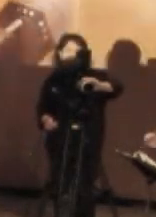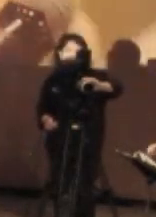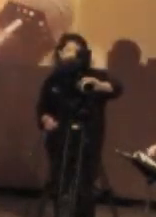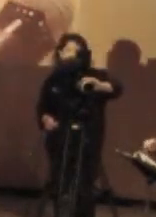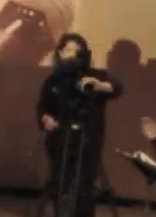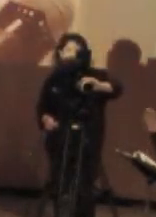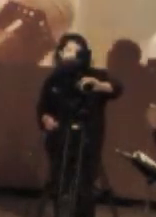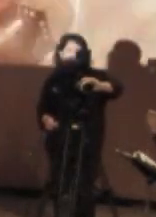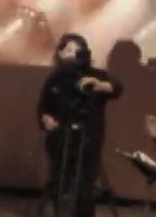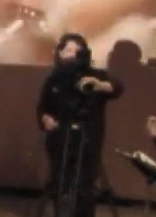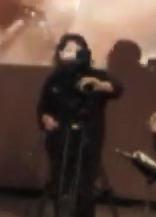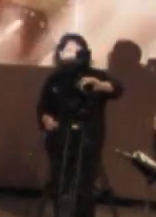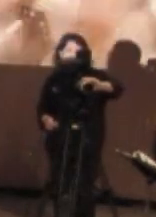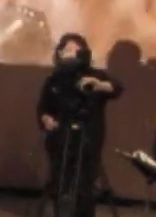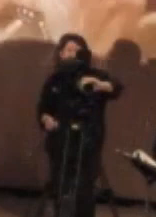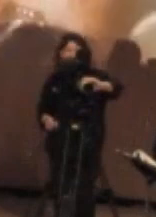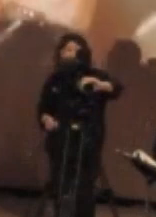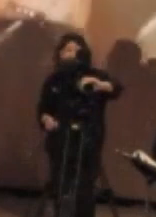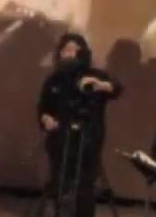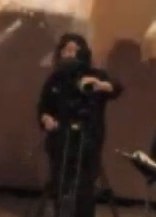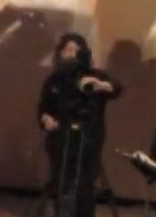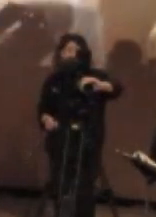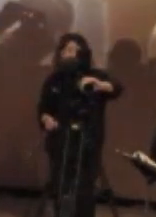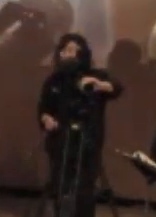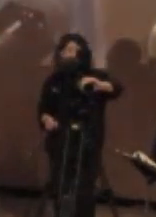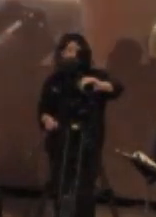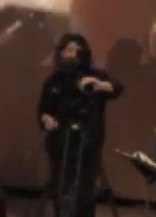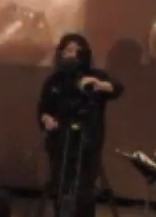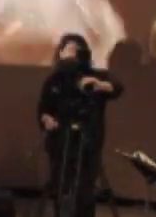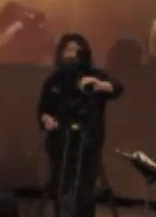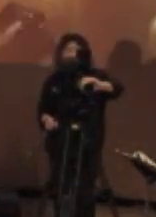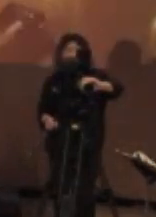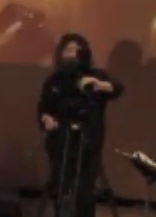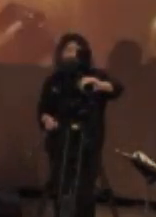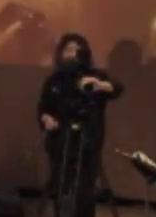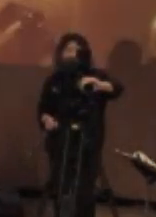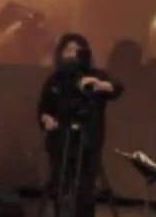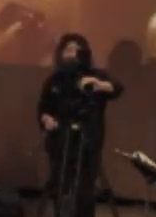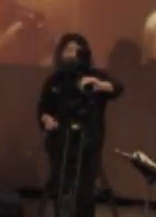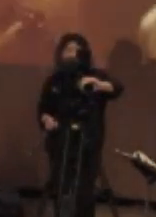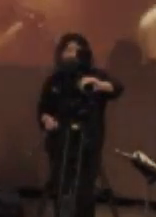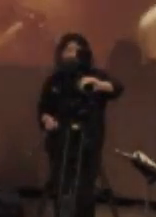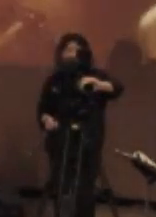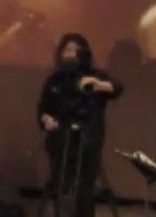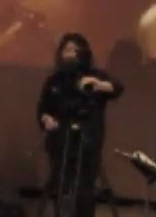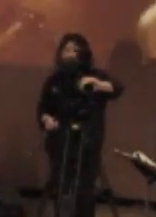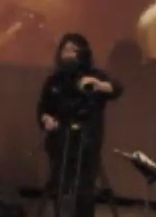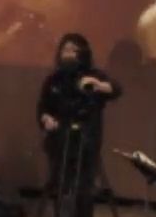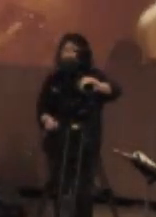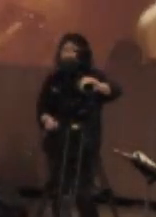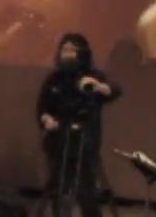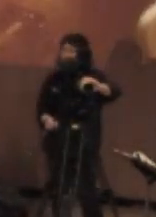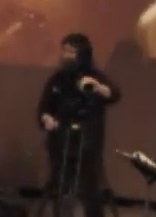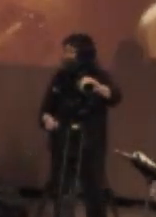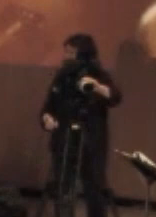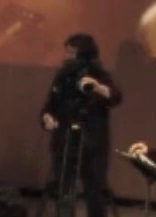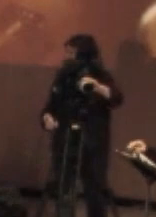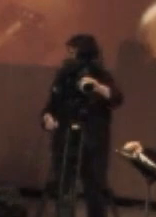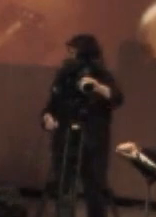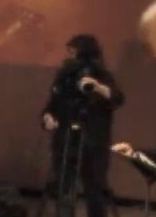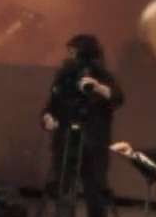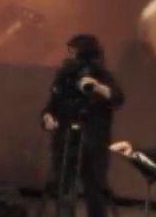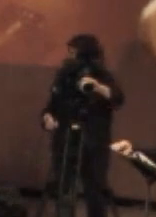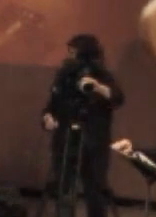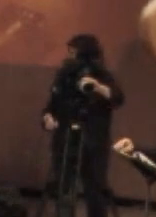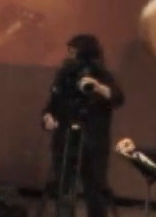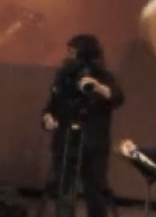no I had to come and tell you yeah the young woman comes in her belly is gone she is quite